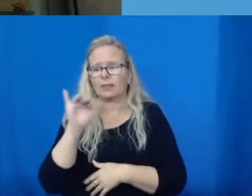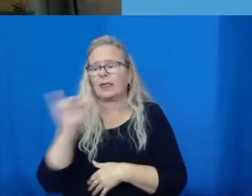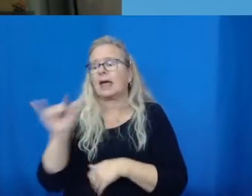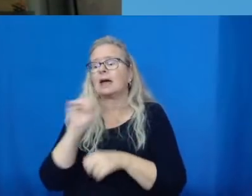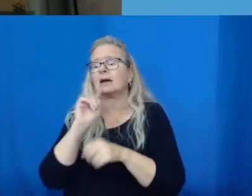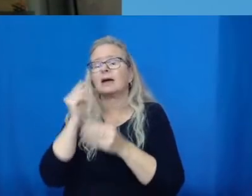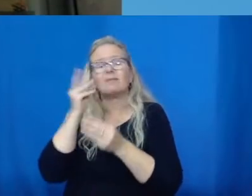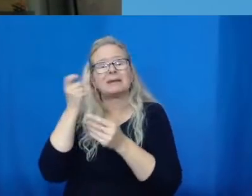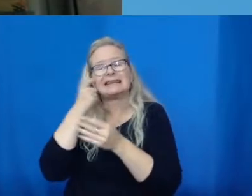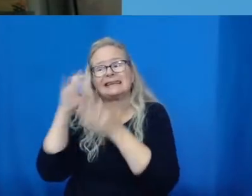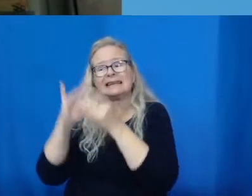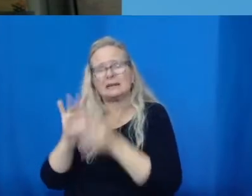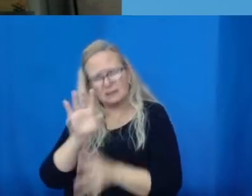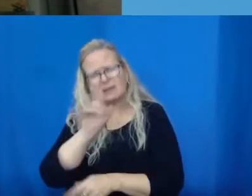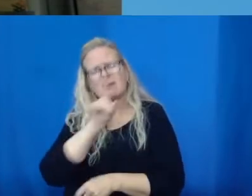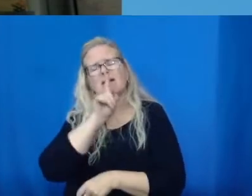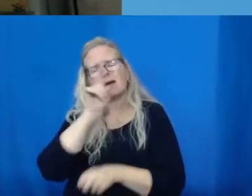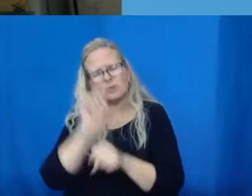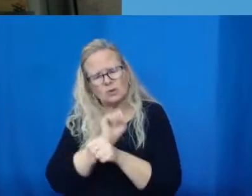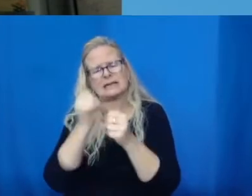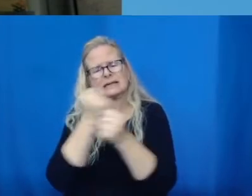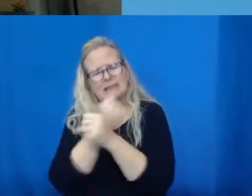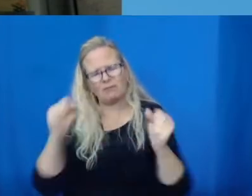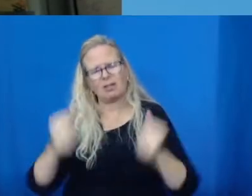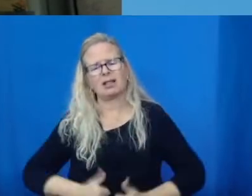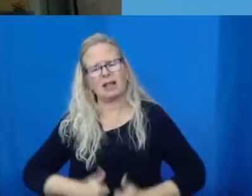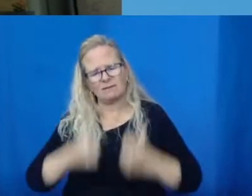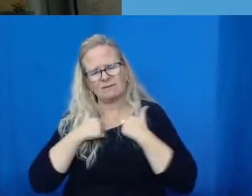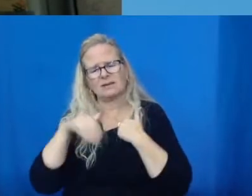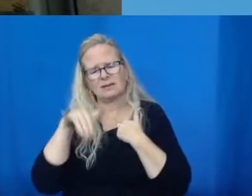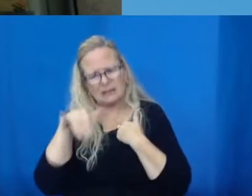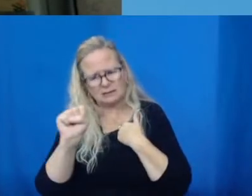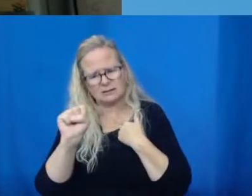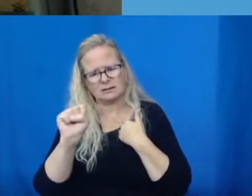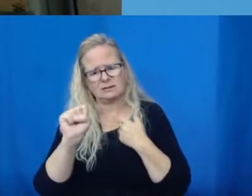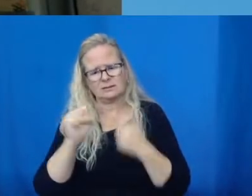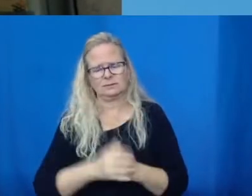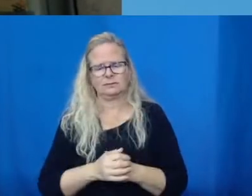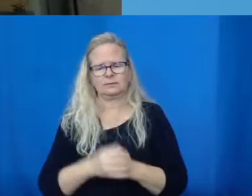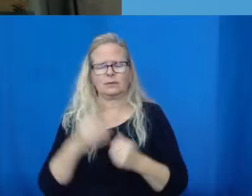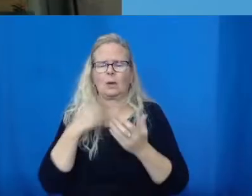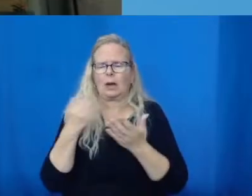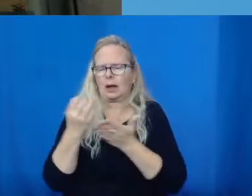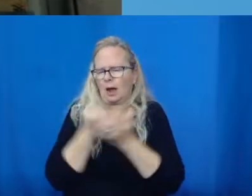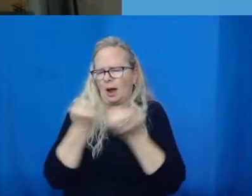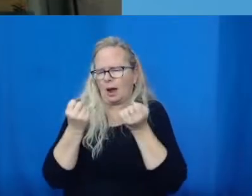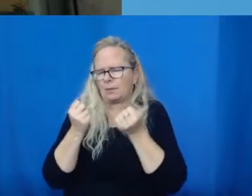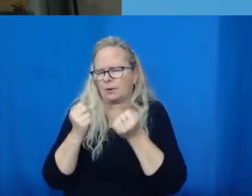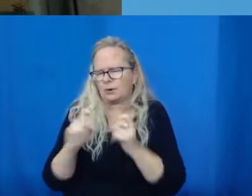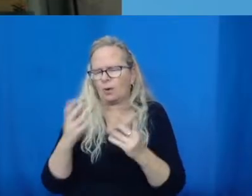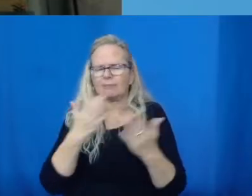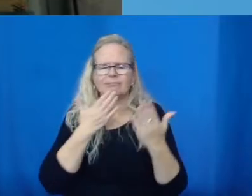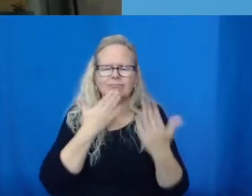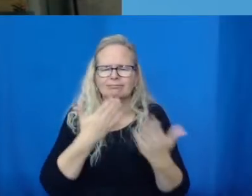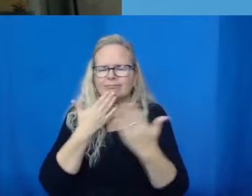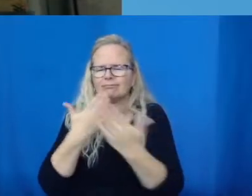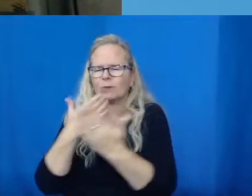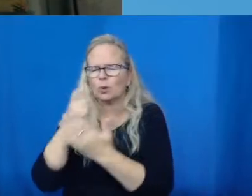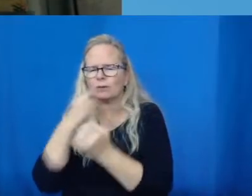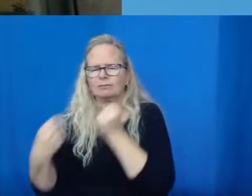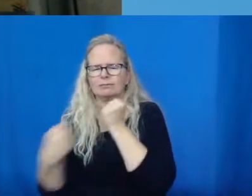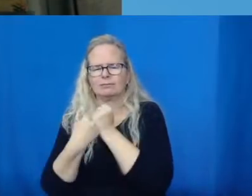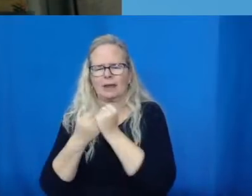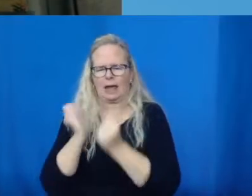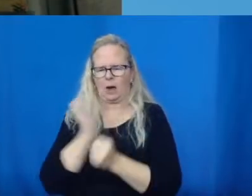today, to thank everyone who supported our GoFundMe campaign yesterday. Asking for support is never an easy